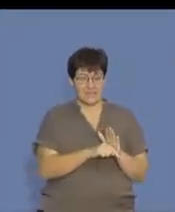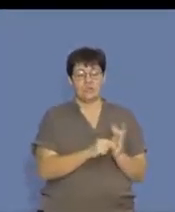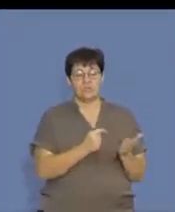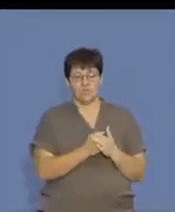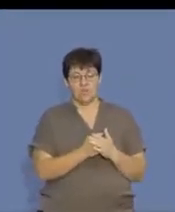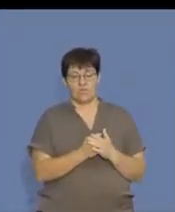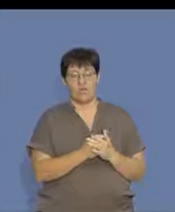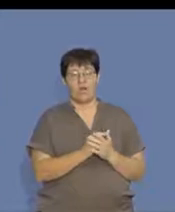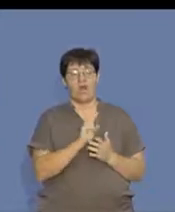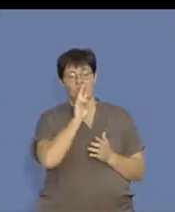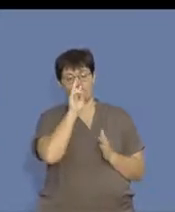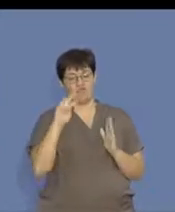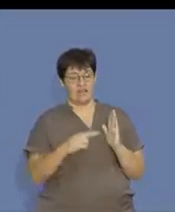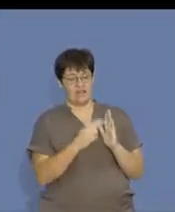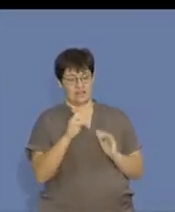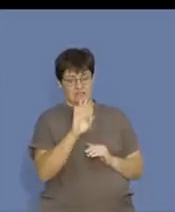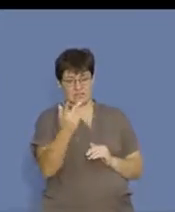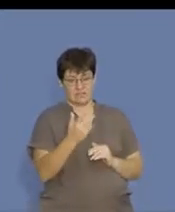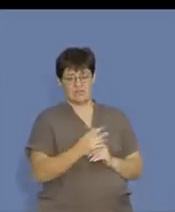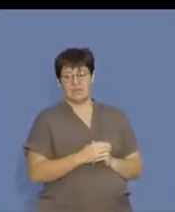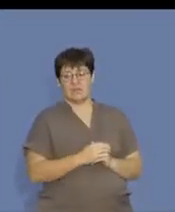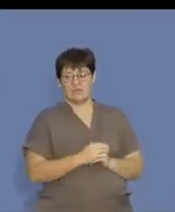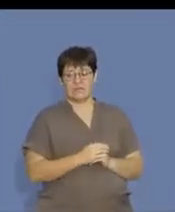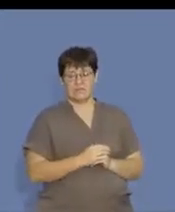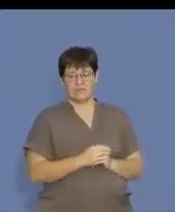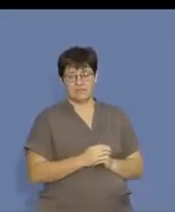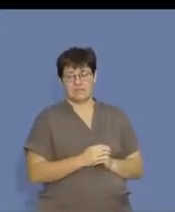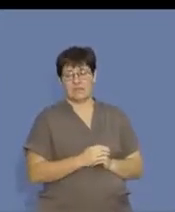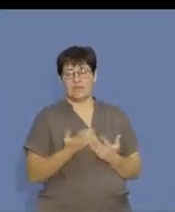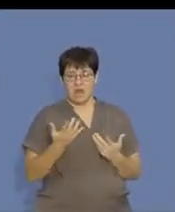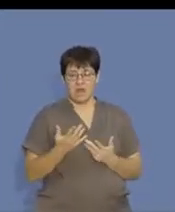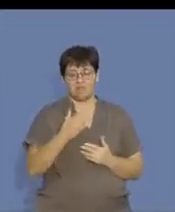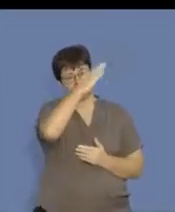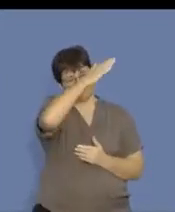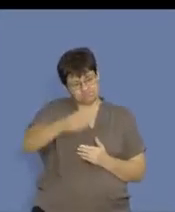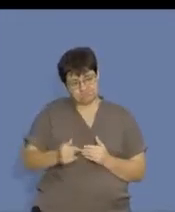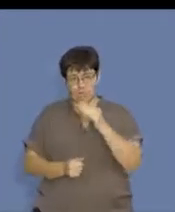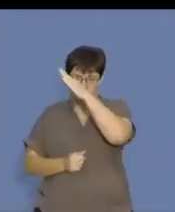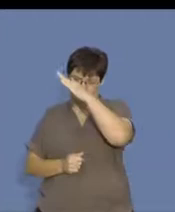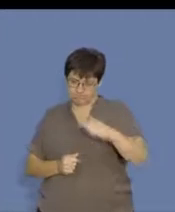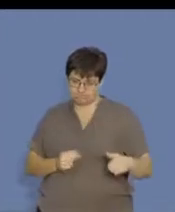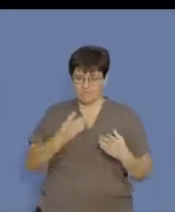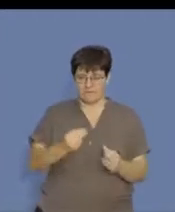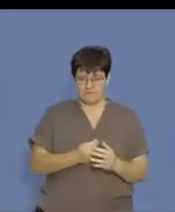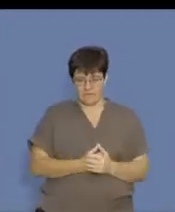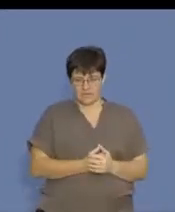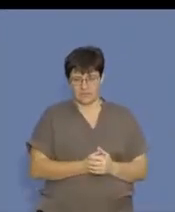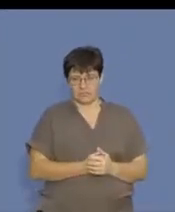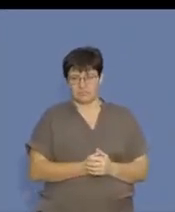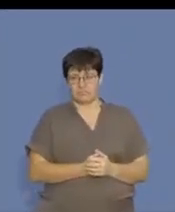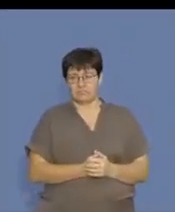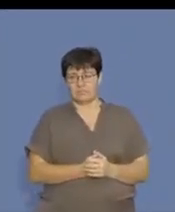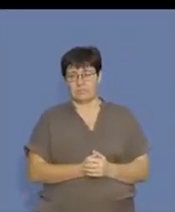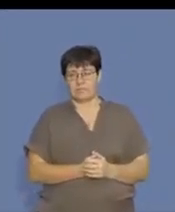cause a reflection in the x-axis, right? Where the direction then changes. Now